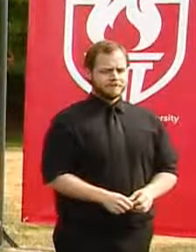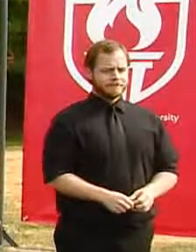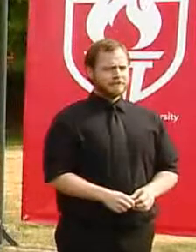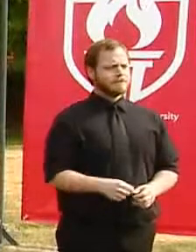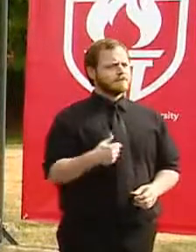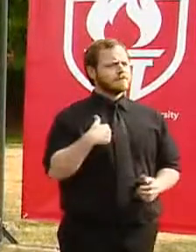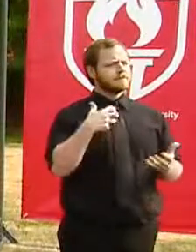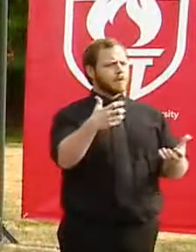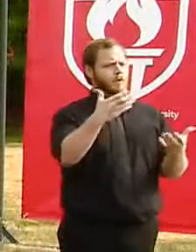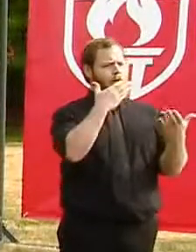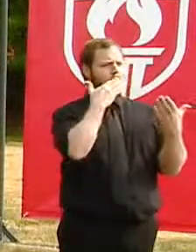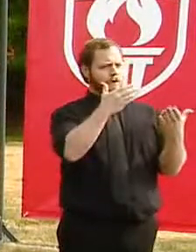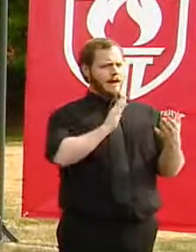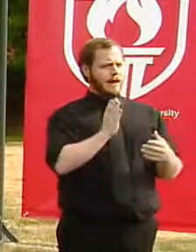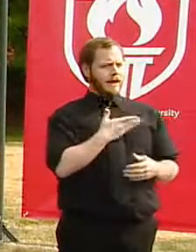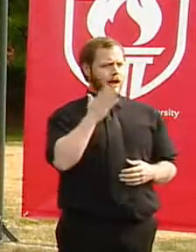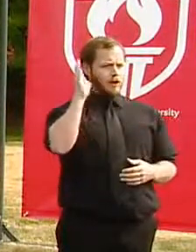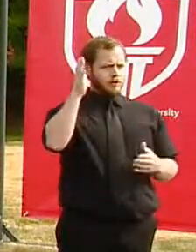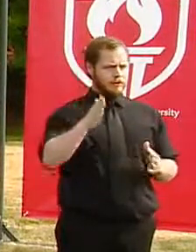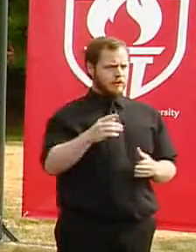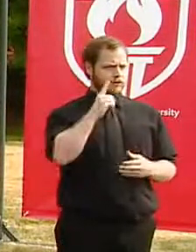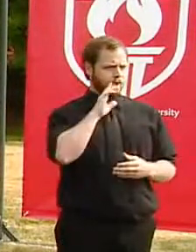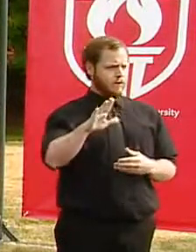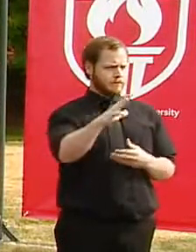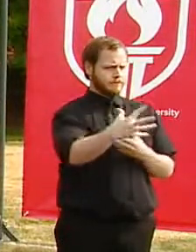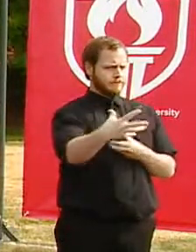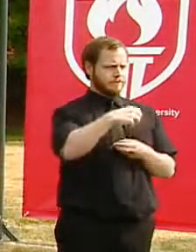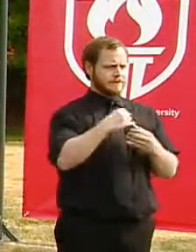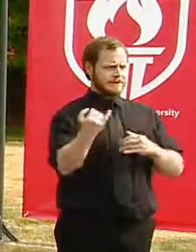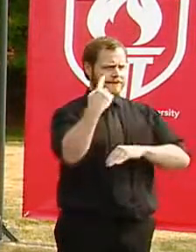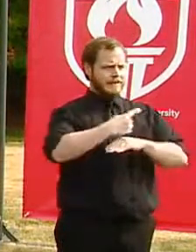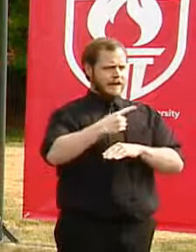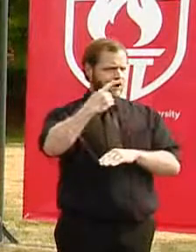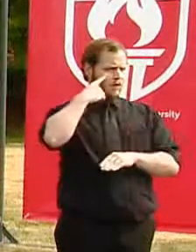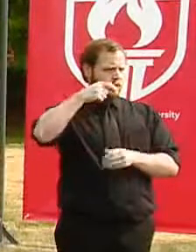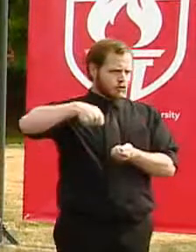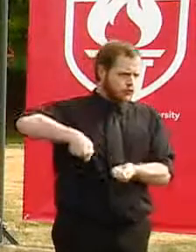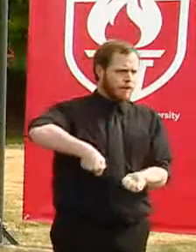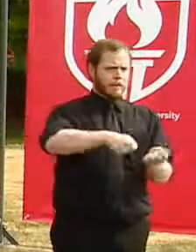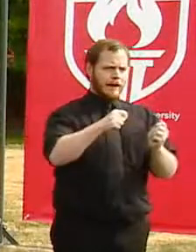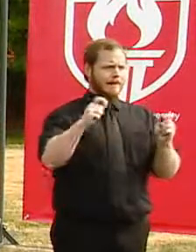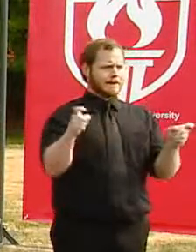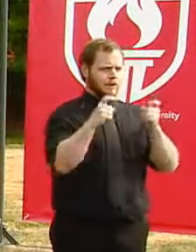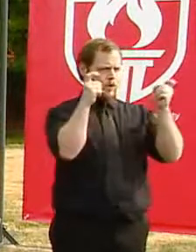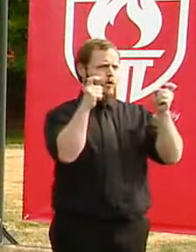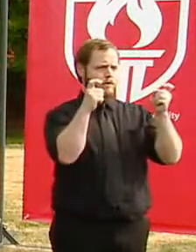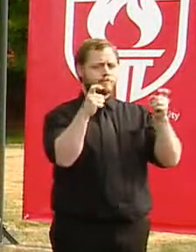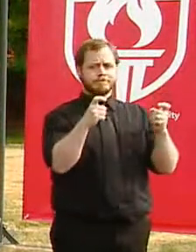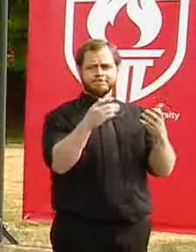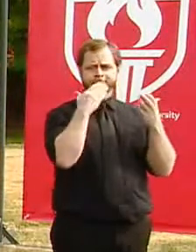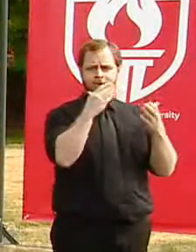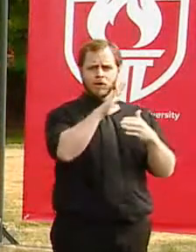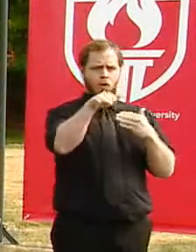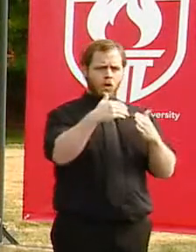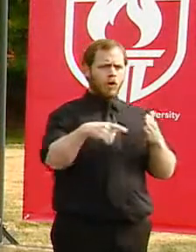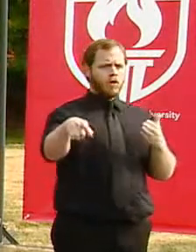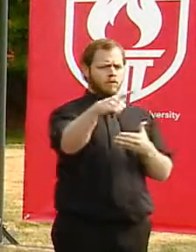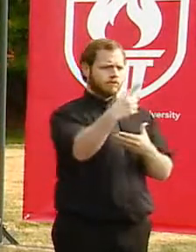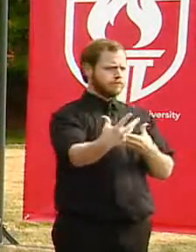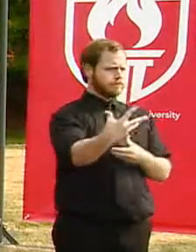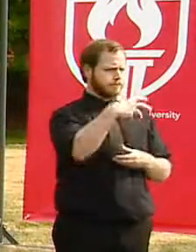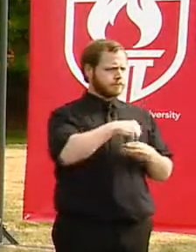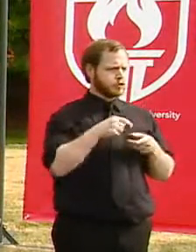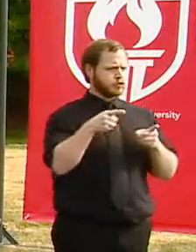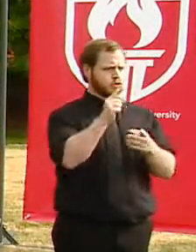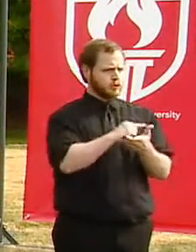And I would like to thank our speakers for participating today on this groundbreaking ceremony. Thank you all for joining us